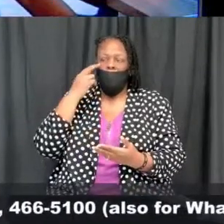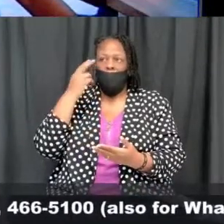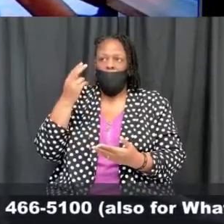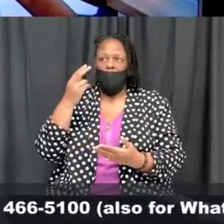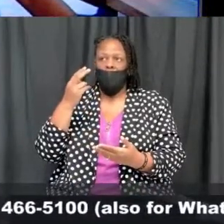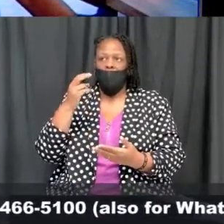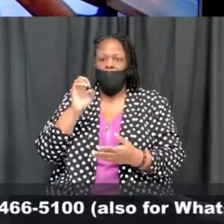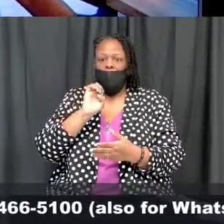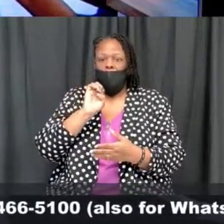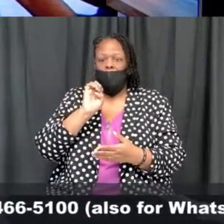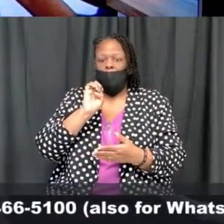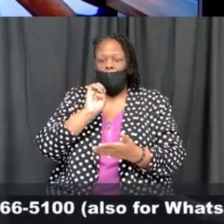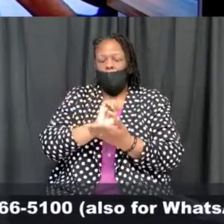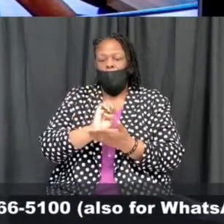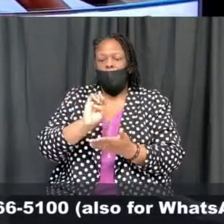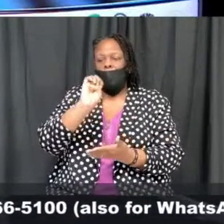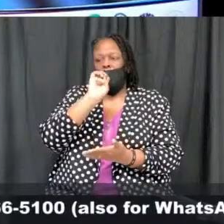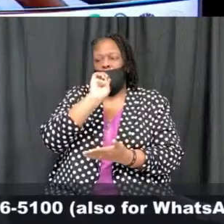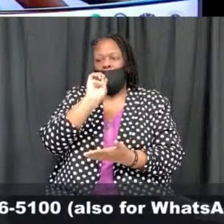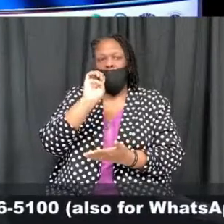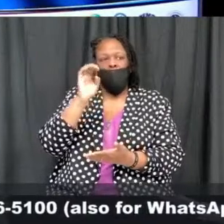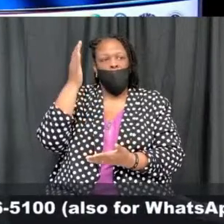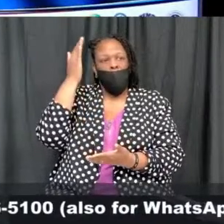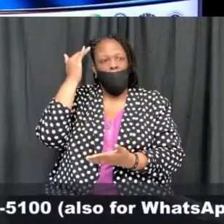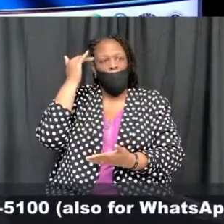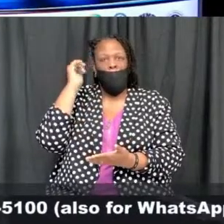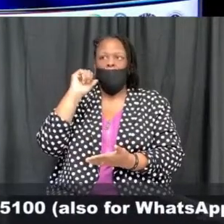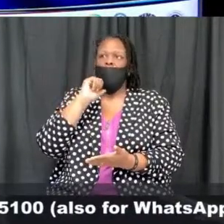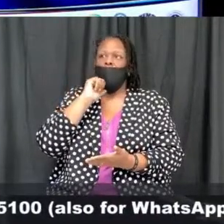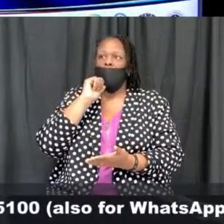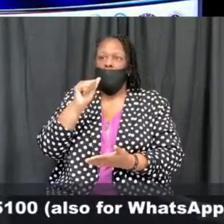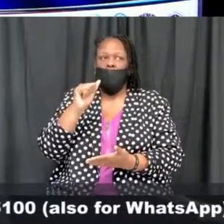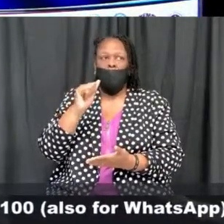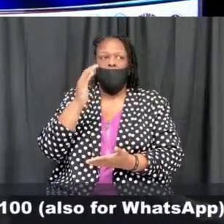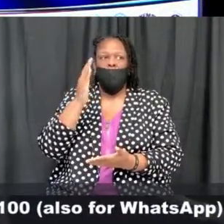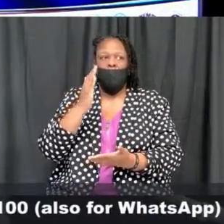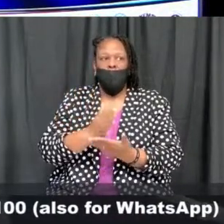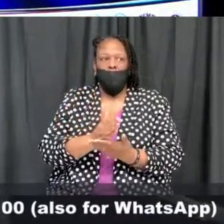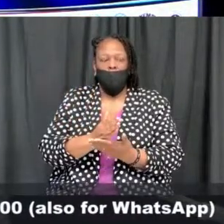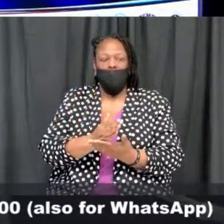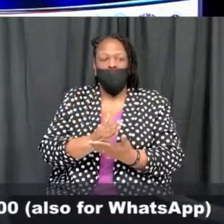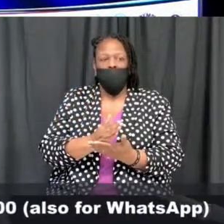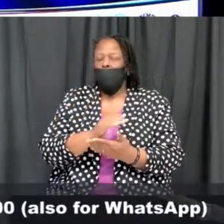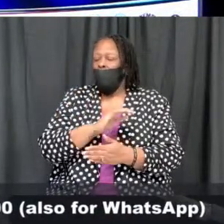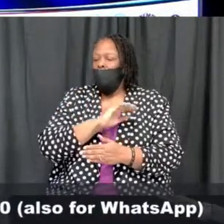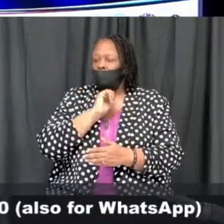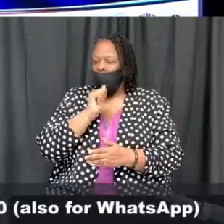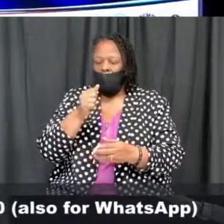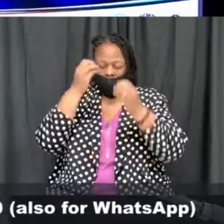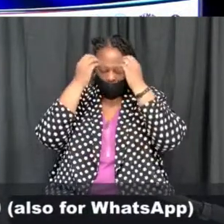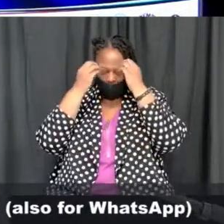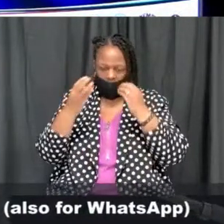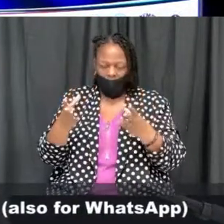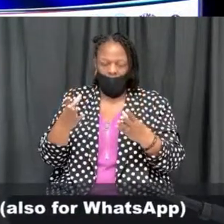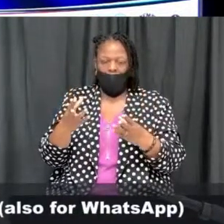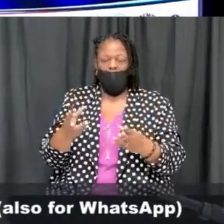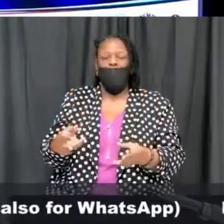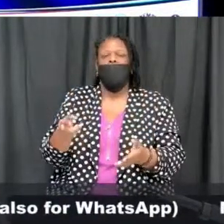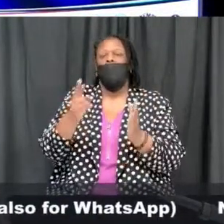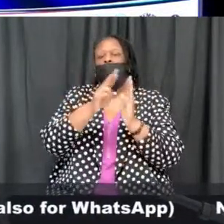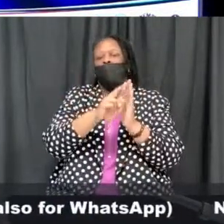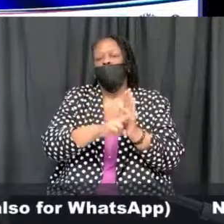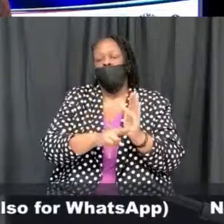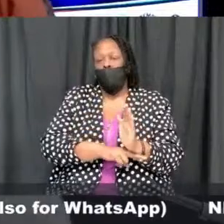weekend, why weren't these events stopped, as they were not in accordance to the current rules and